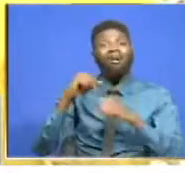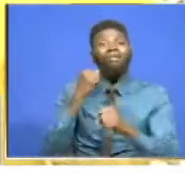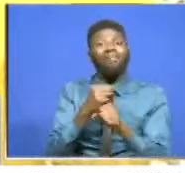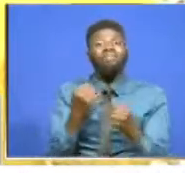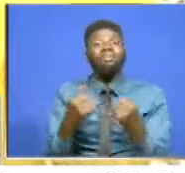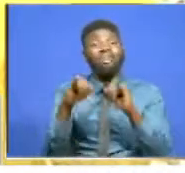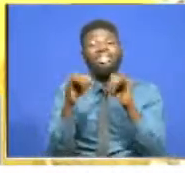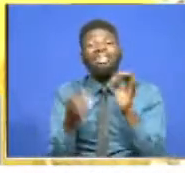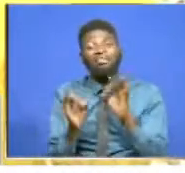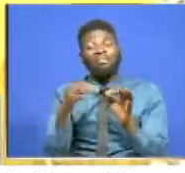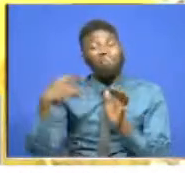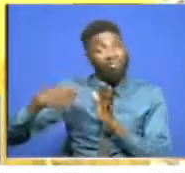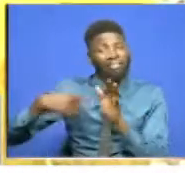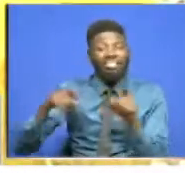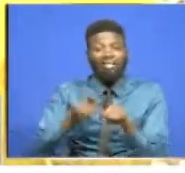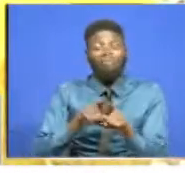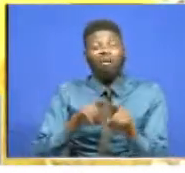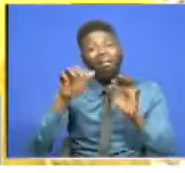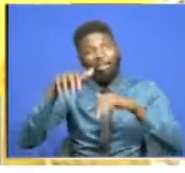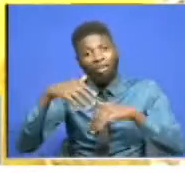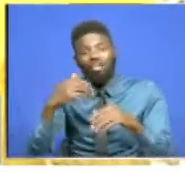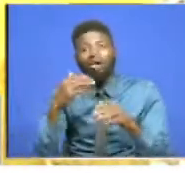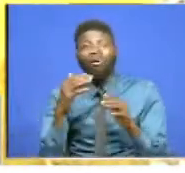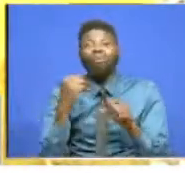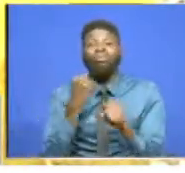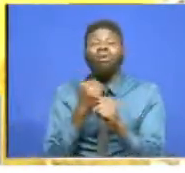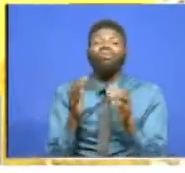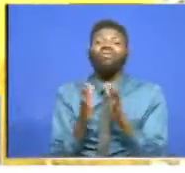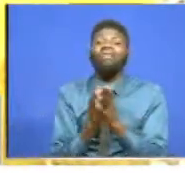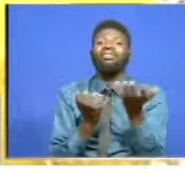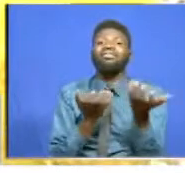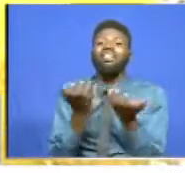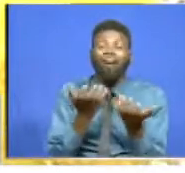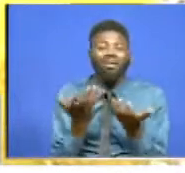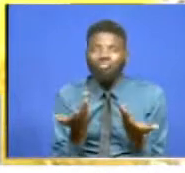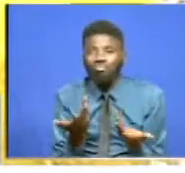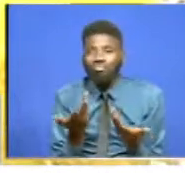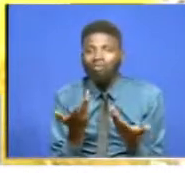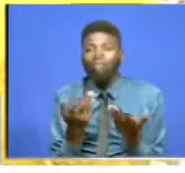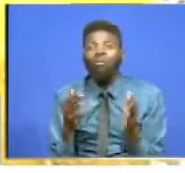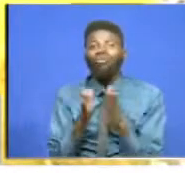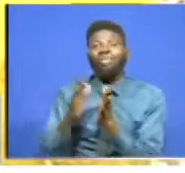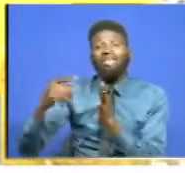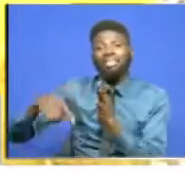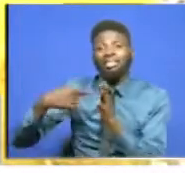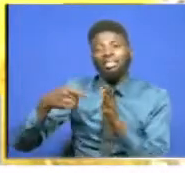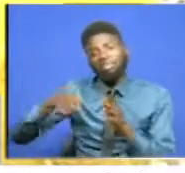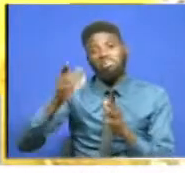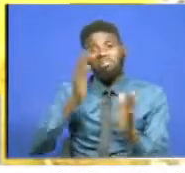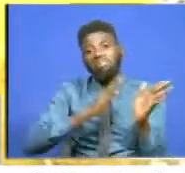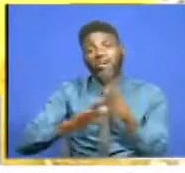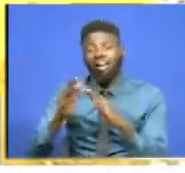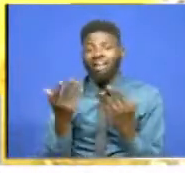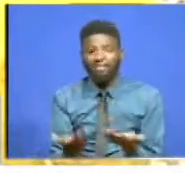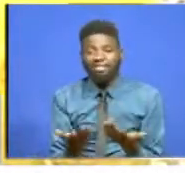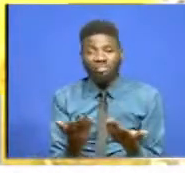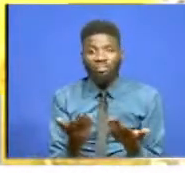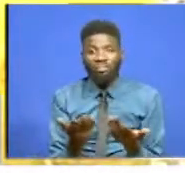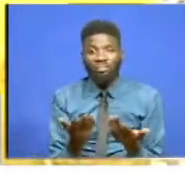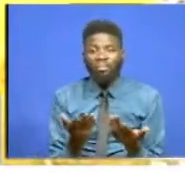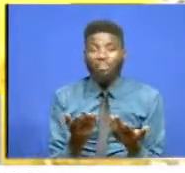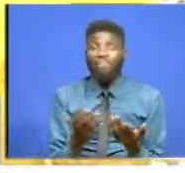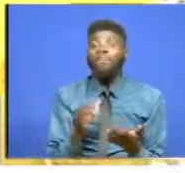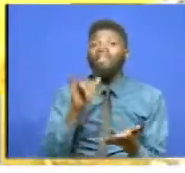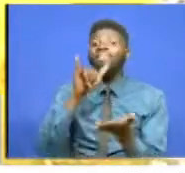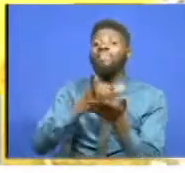combine maybe one or two. Maybe agriculture can come in with the trade and also industrialization to see how they can structure. Those fabrics, that software was